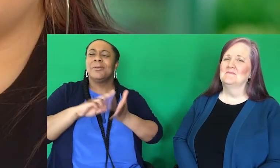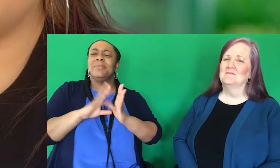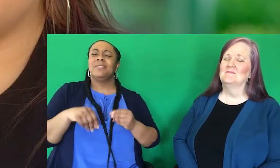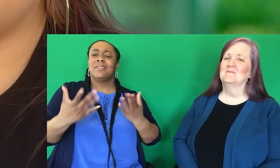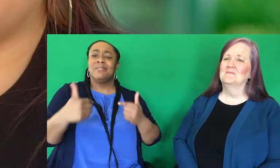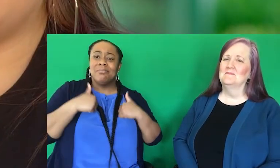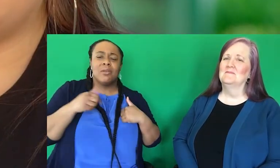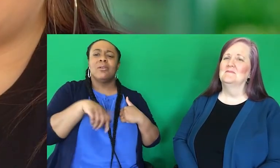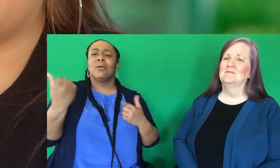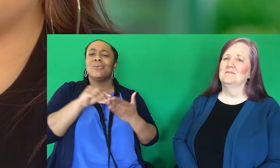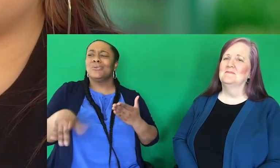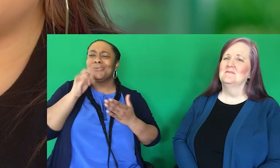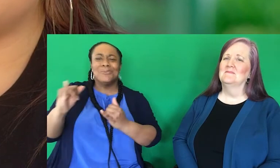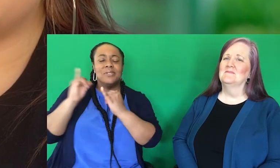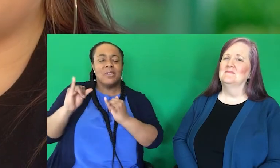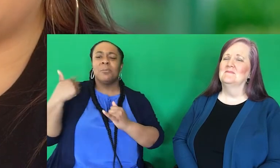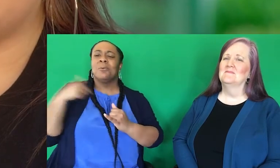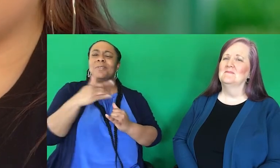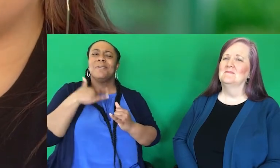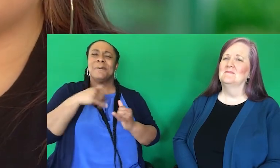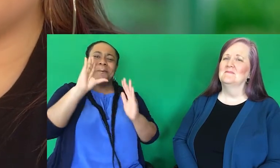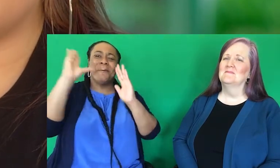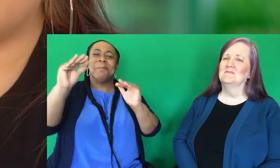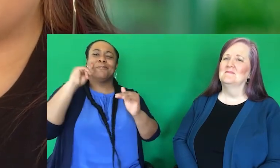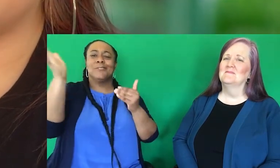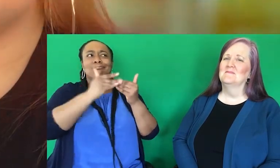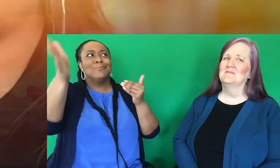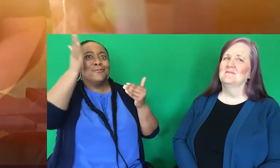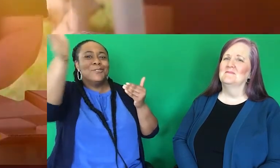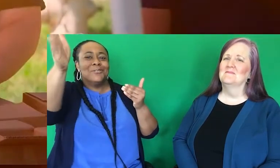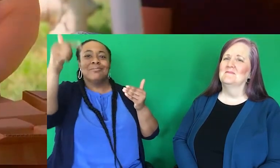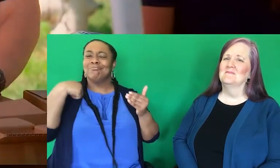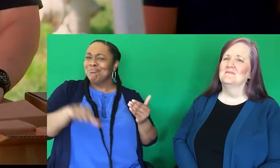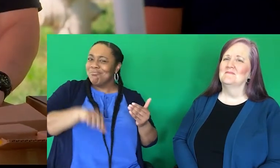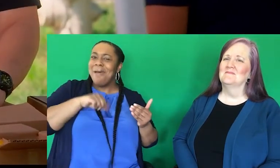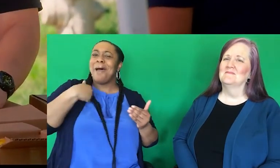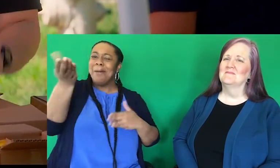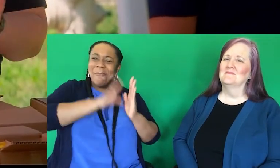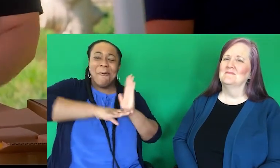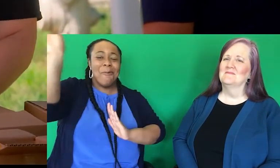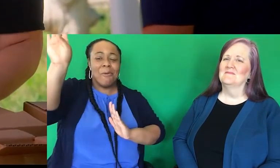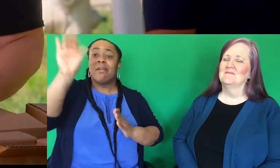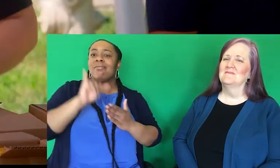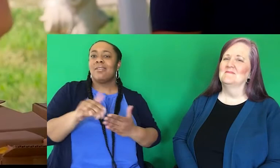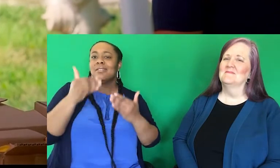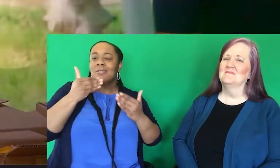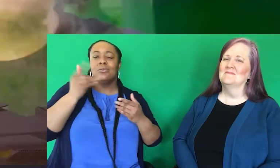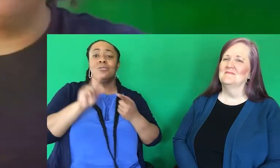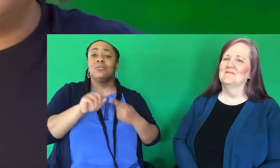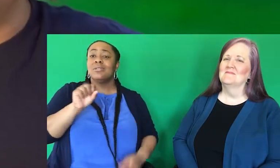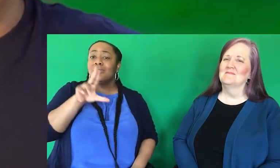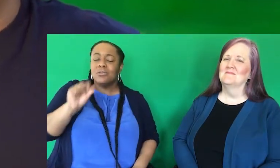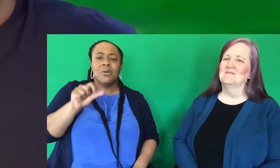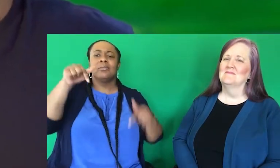me and other students like me hope for a better future. I'm proud to say that I'm on the rise. And that's all